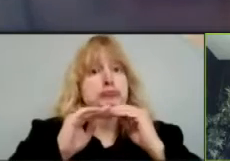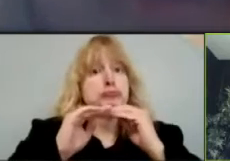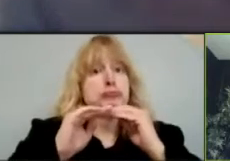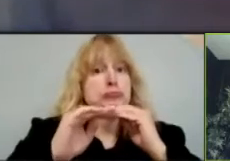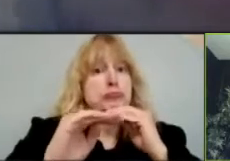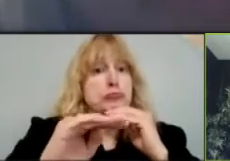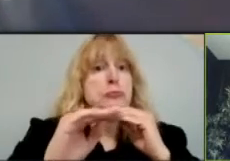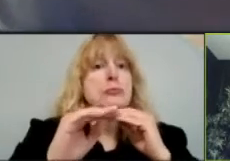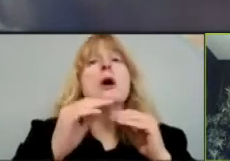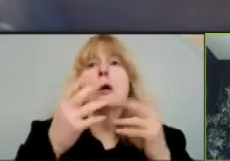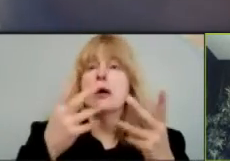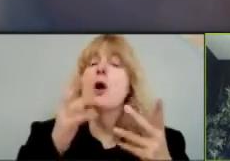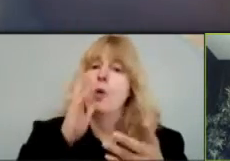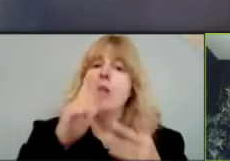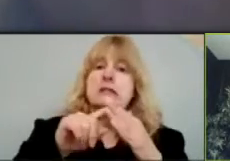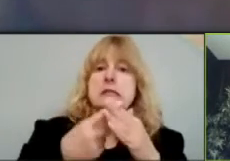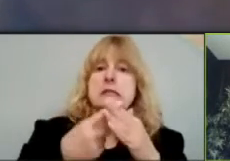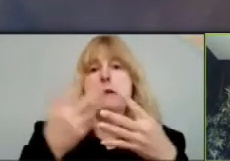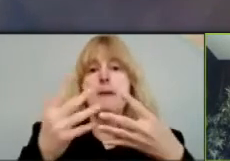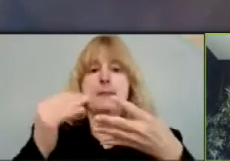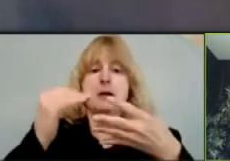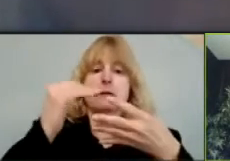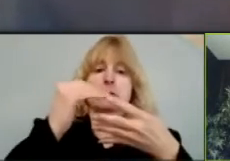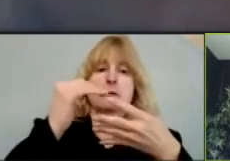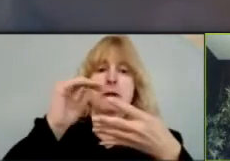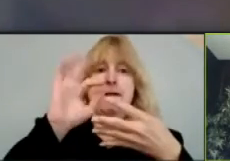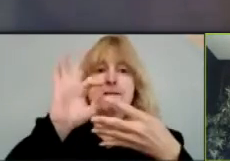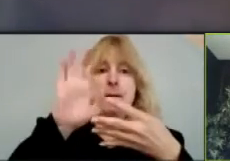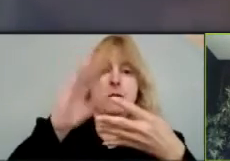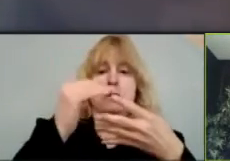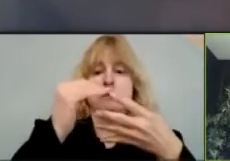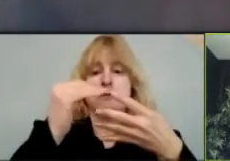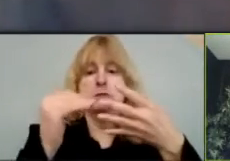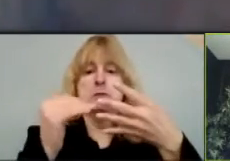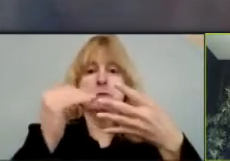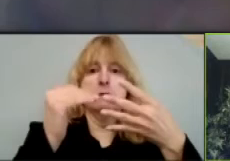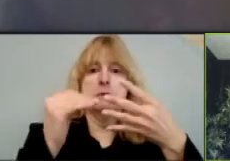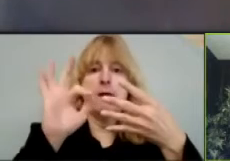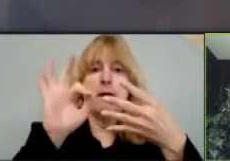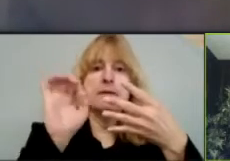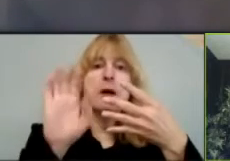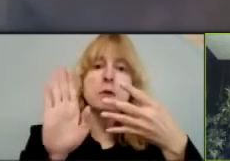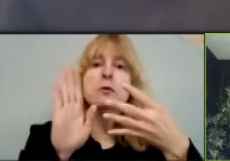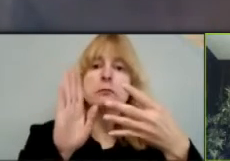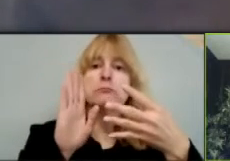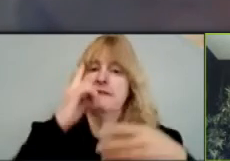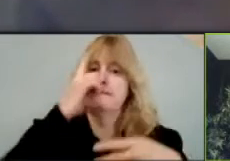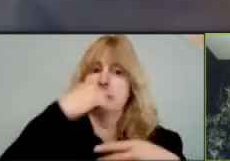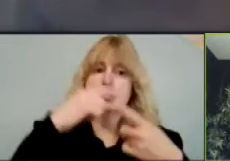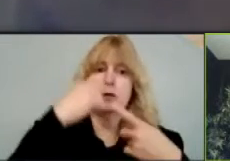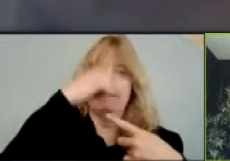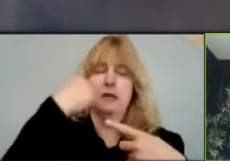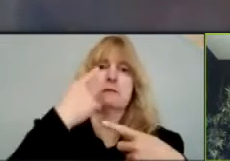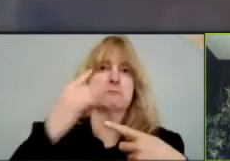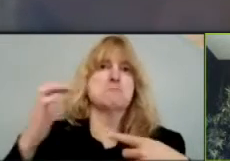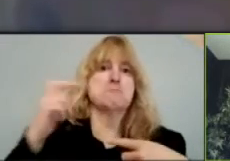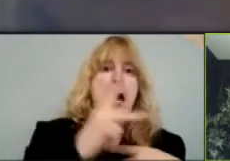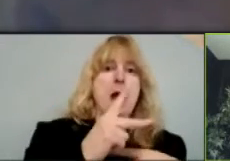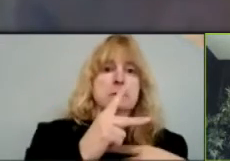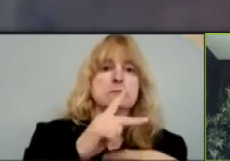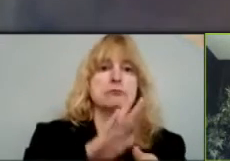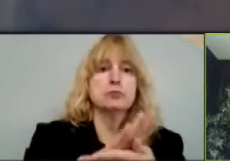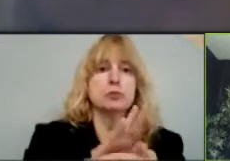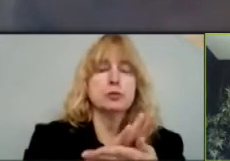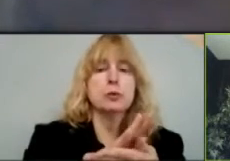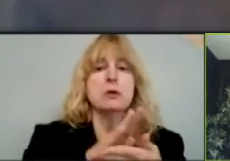learning early February, mid-February is the thinking. Parents should be ready to